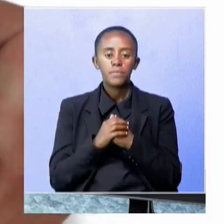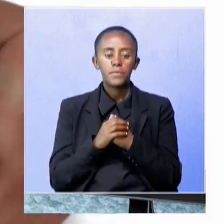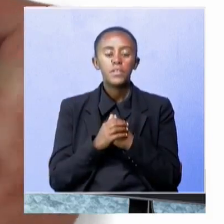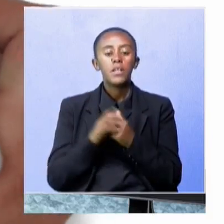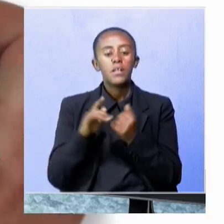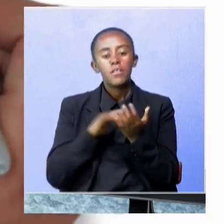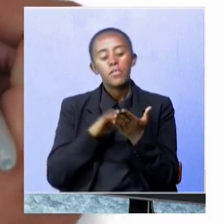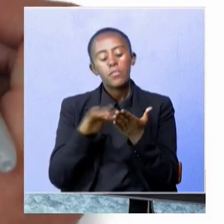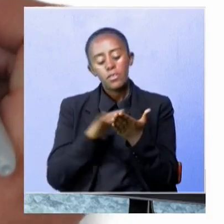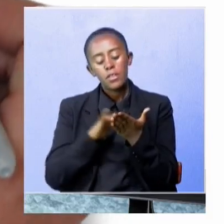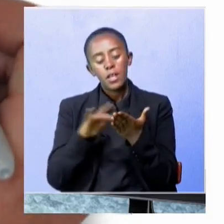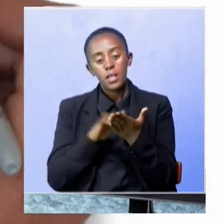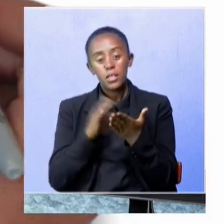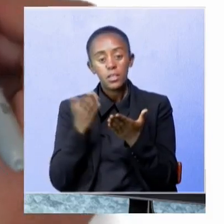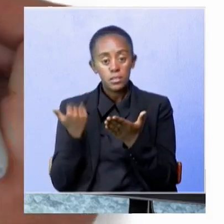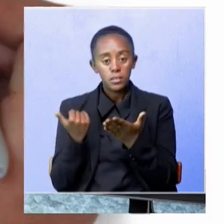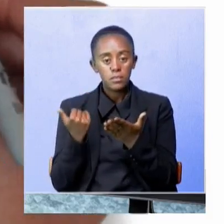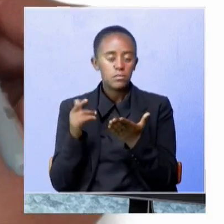studied